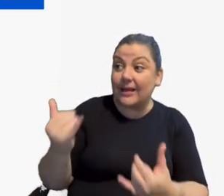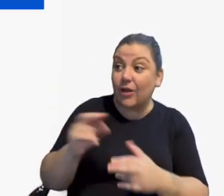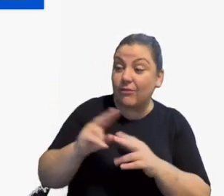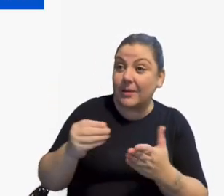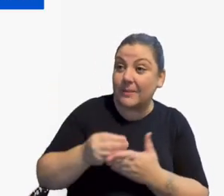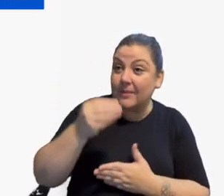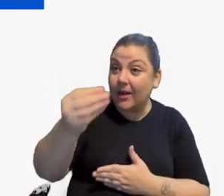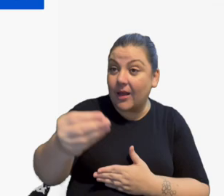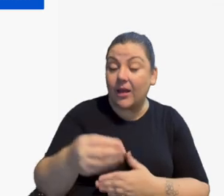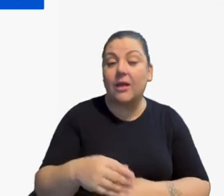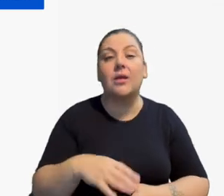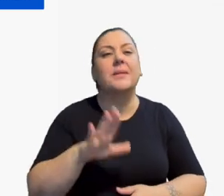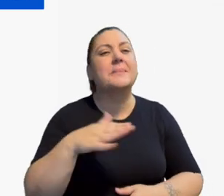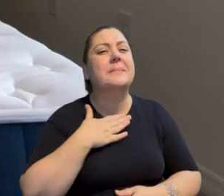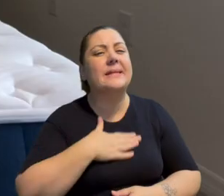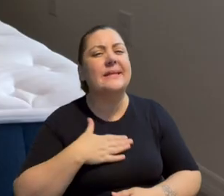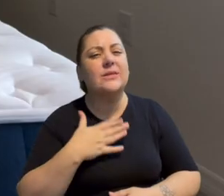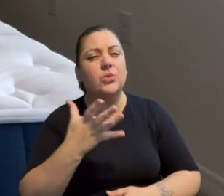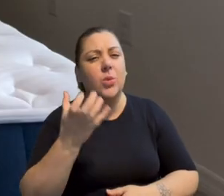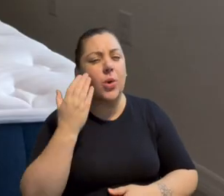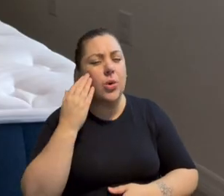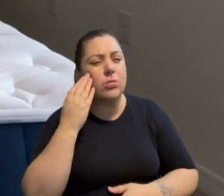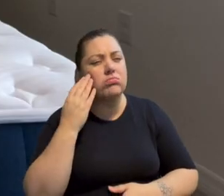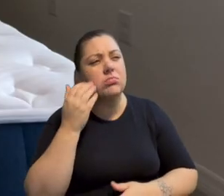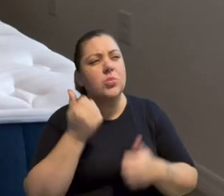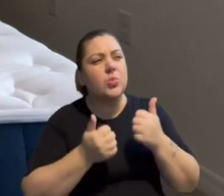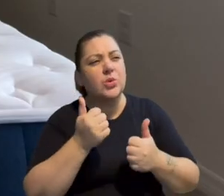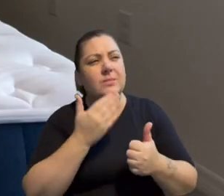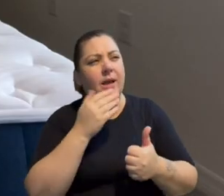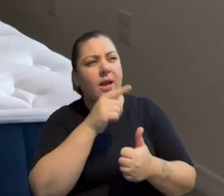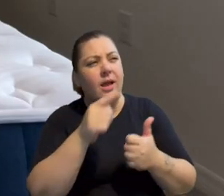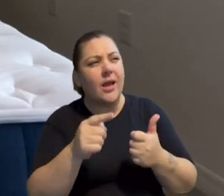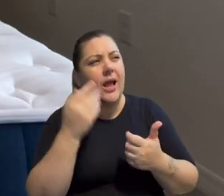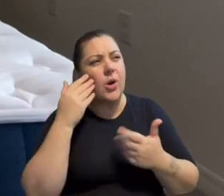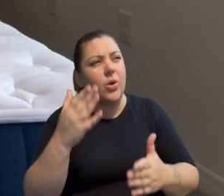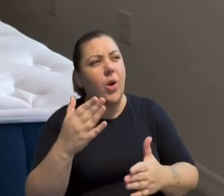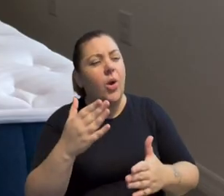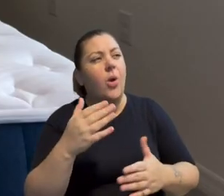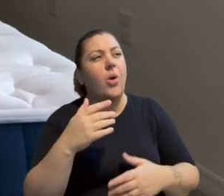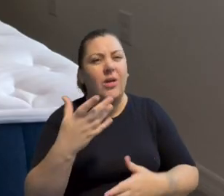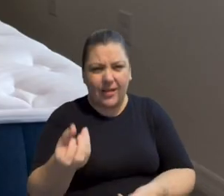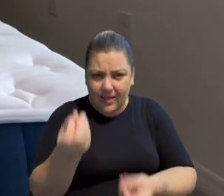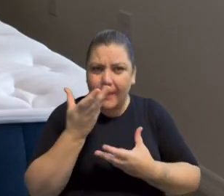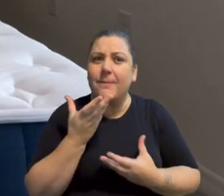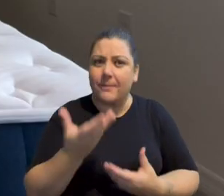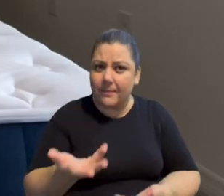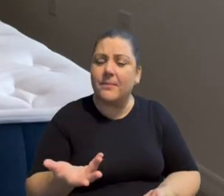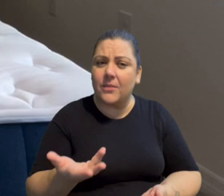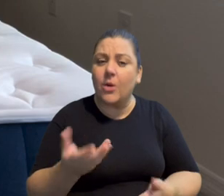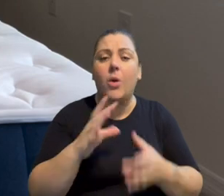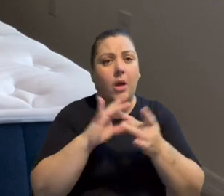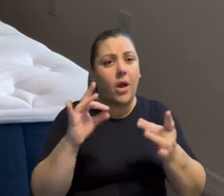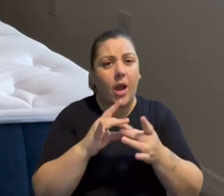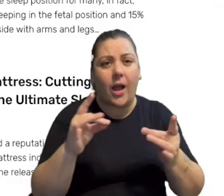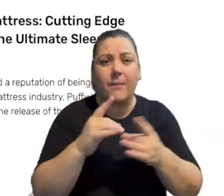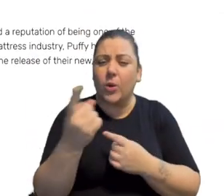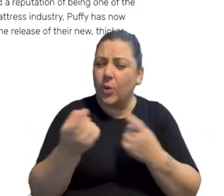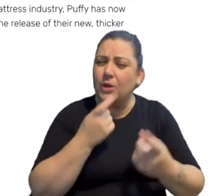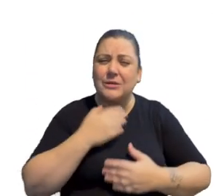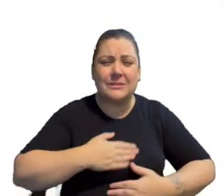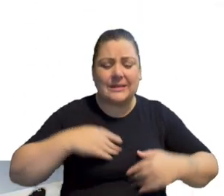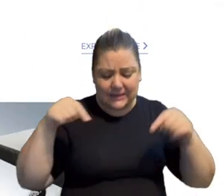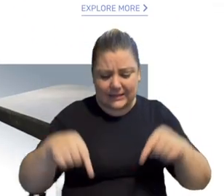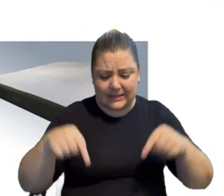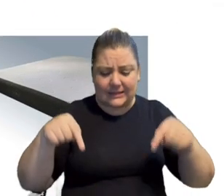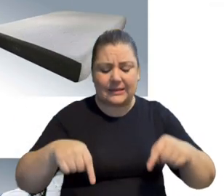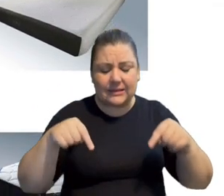giving personal recommendations. So comment on any of our social media pages or platforms, and please comment on the